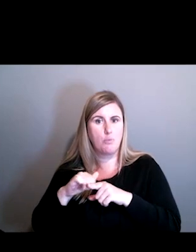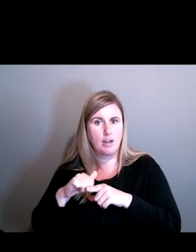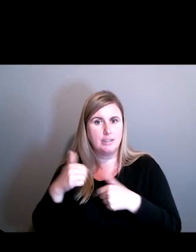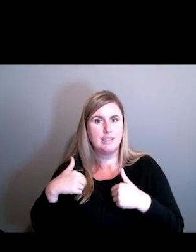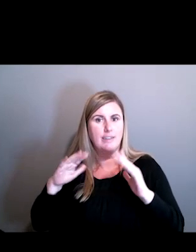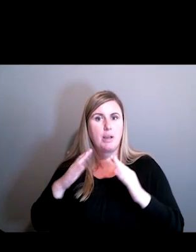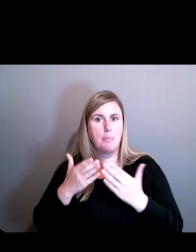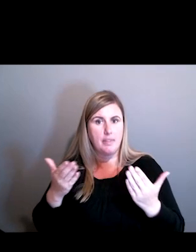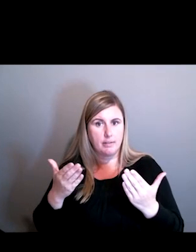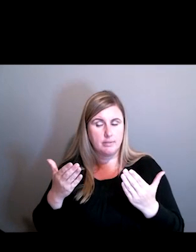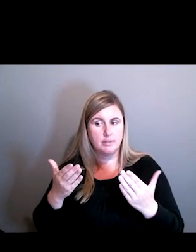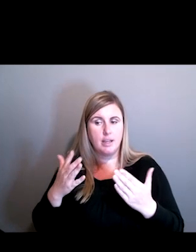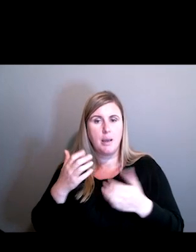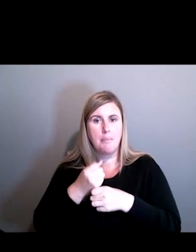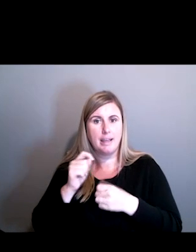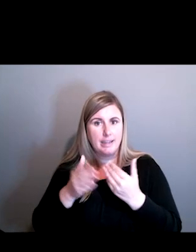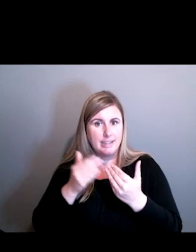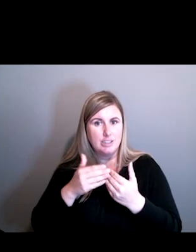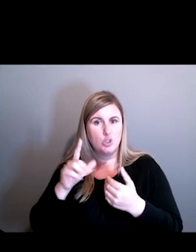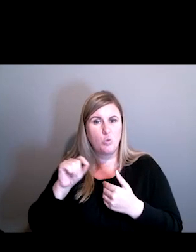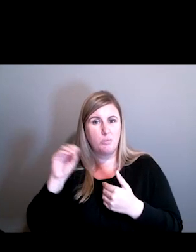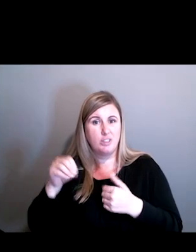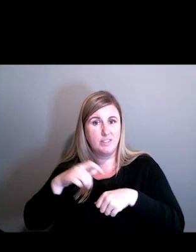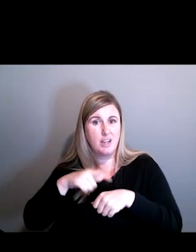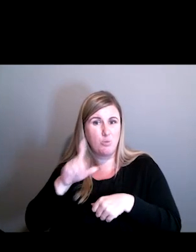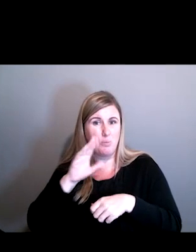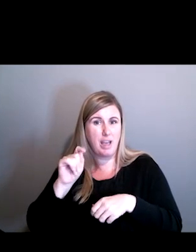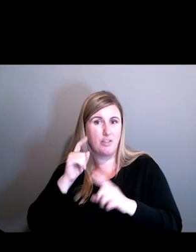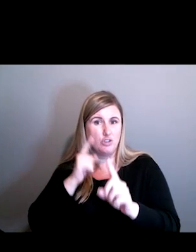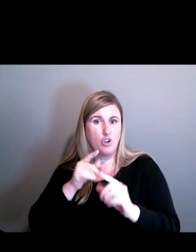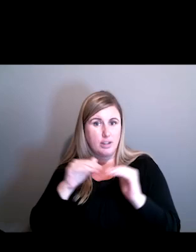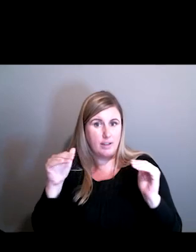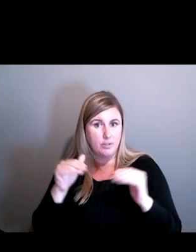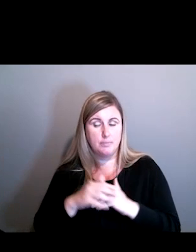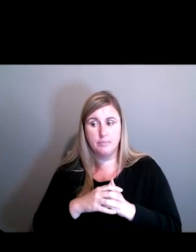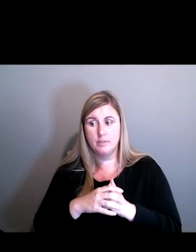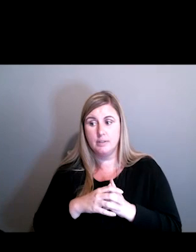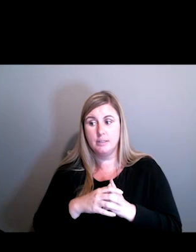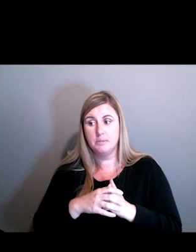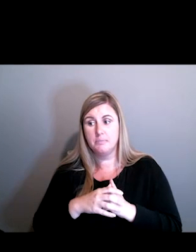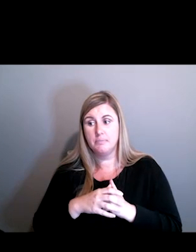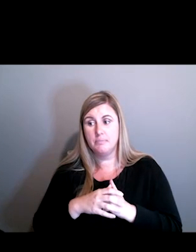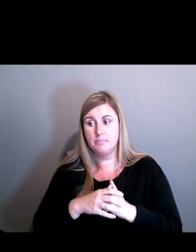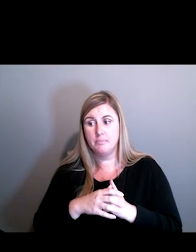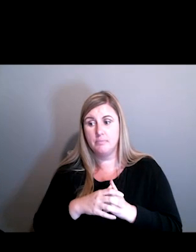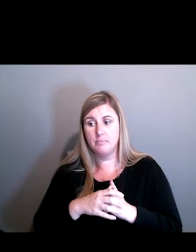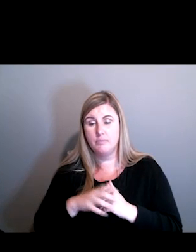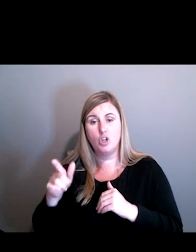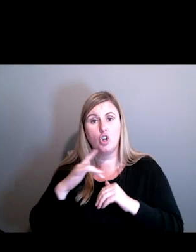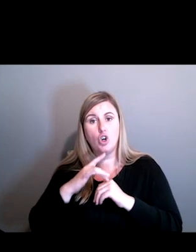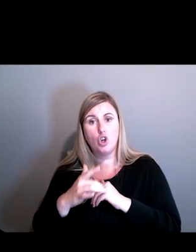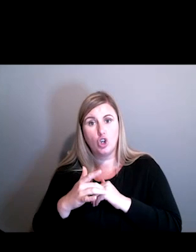giving up things and make it easy, and 20% of the time you'll be at that target level. Here is an